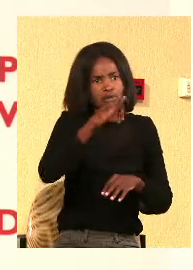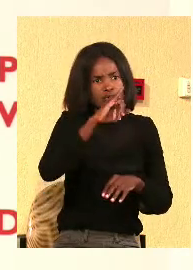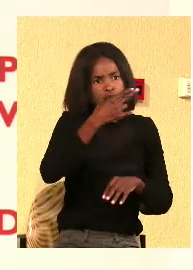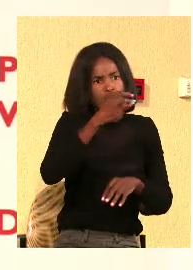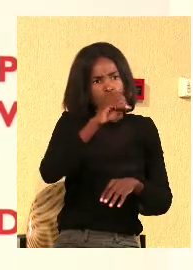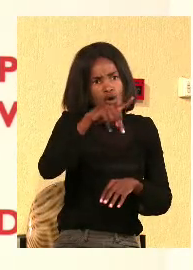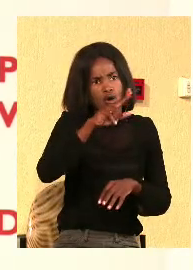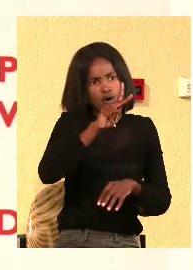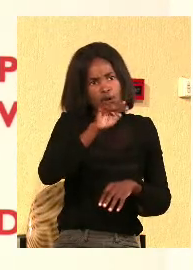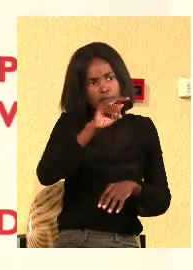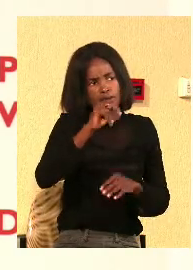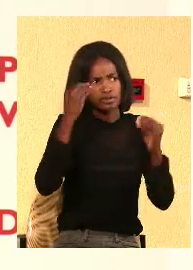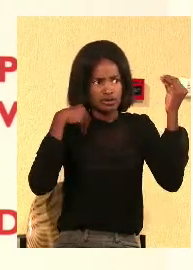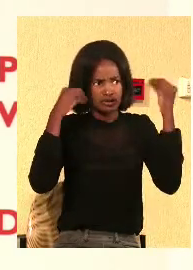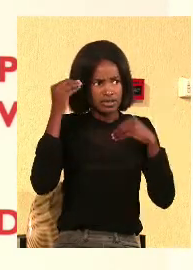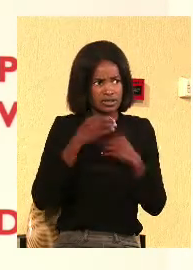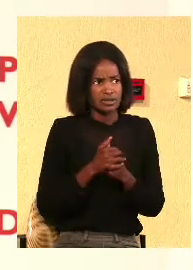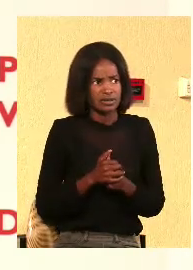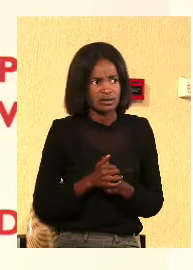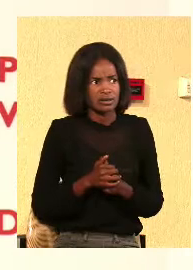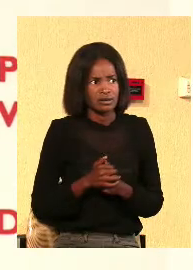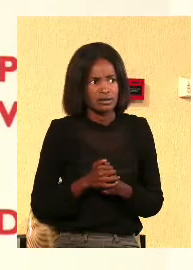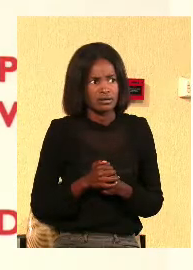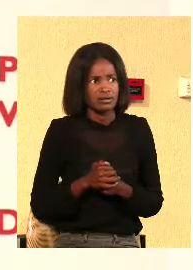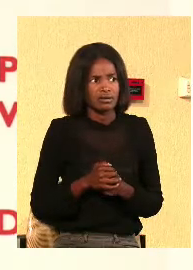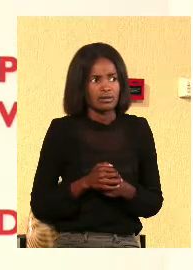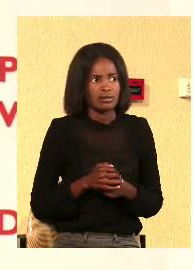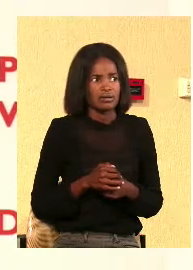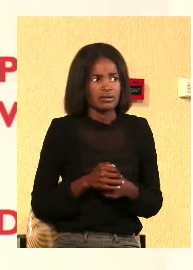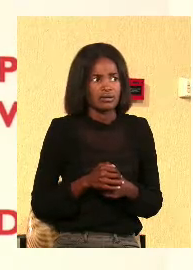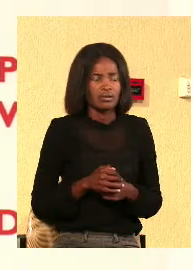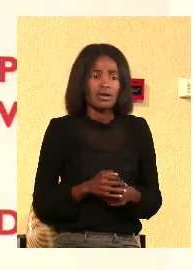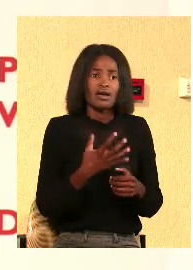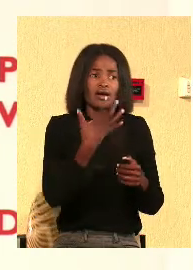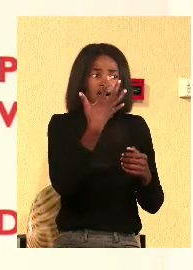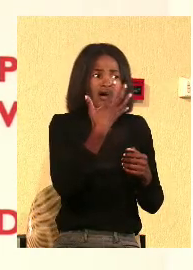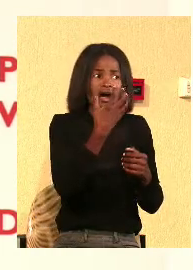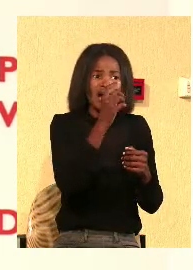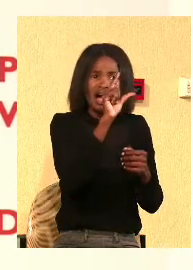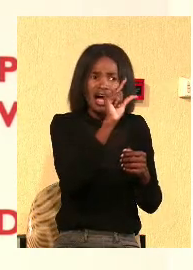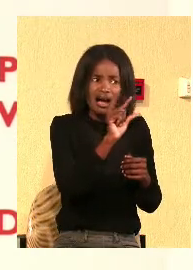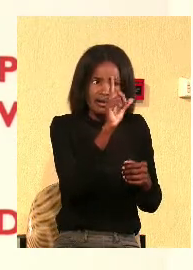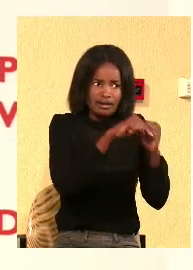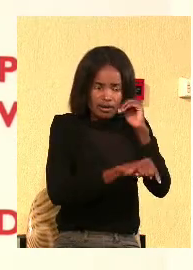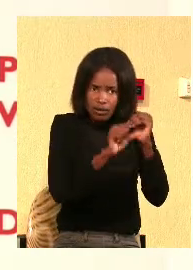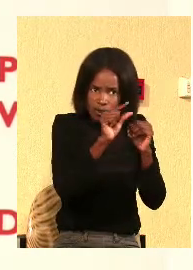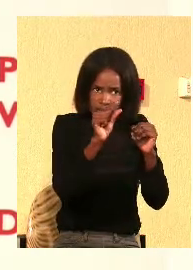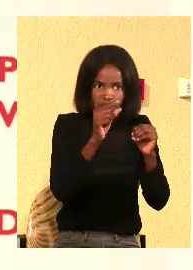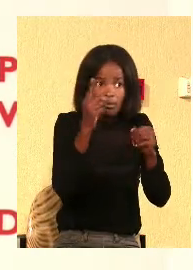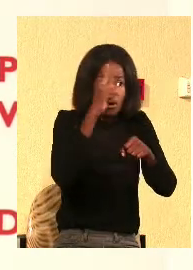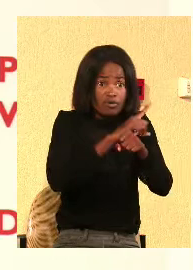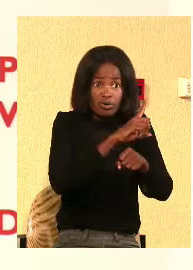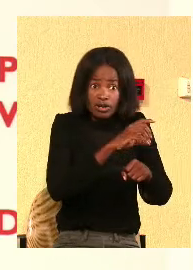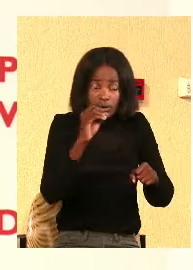many countries are staying up to 10 days, almost 2 weeks, without picking up a case. That's a good sign.